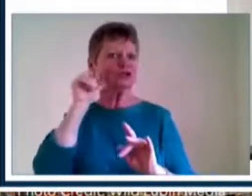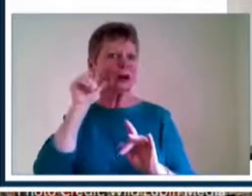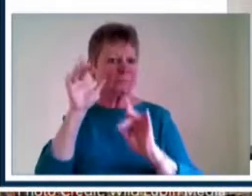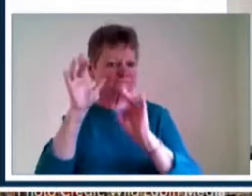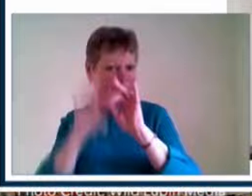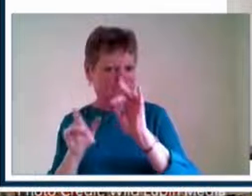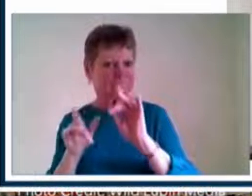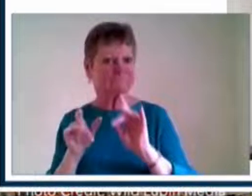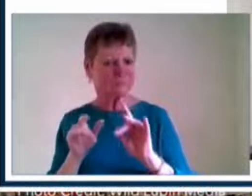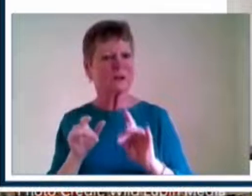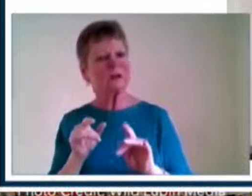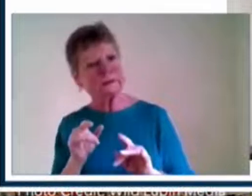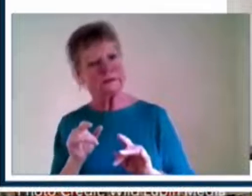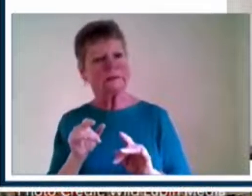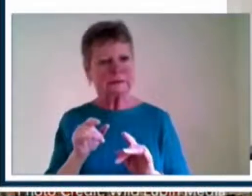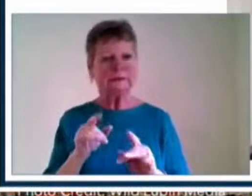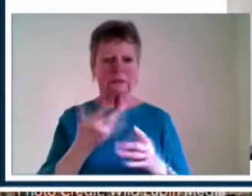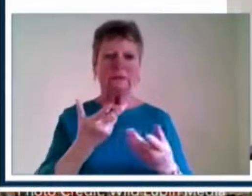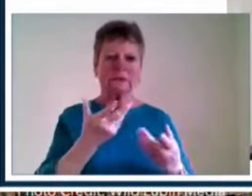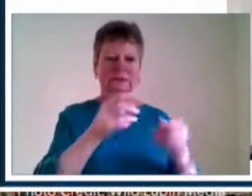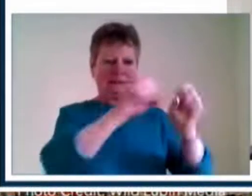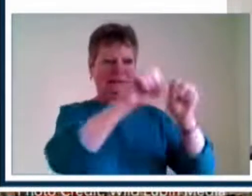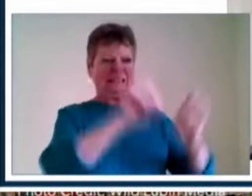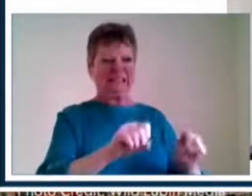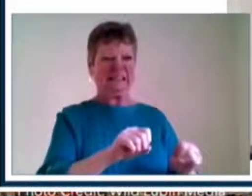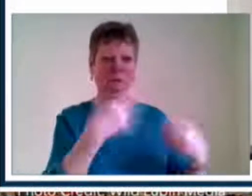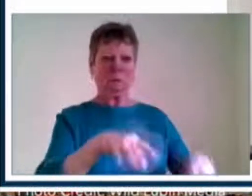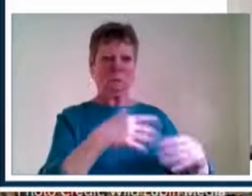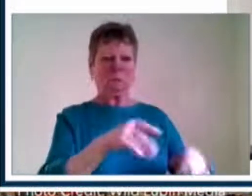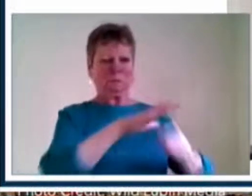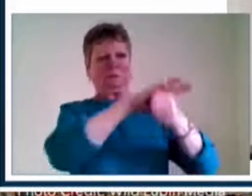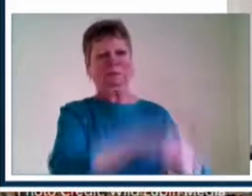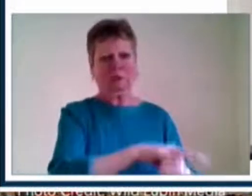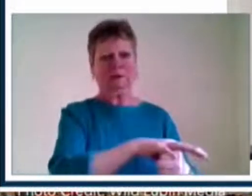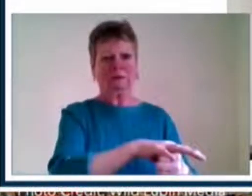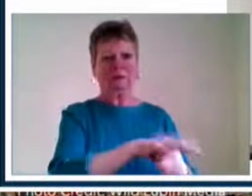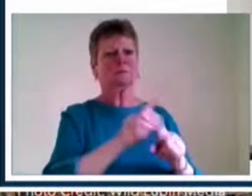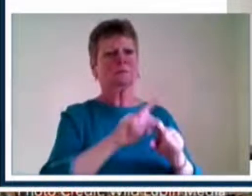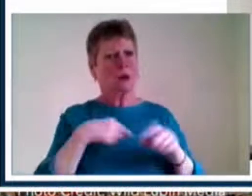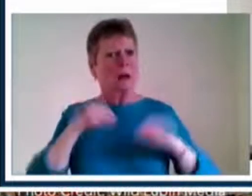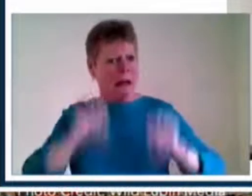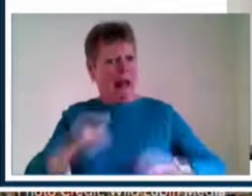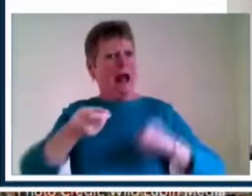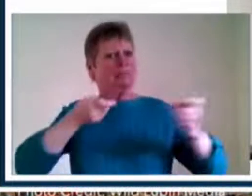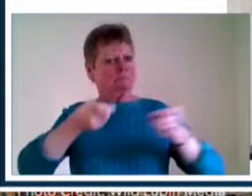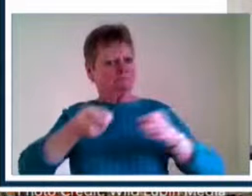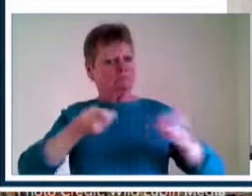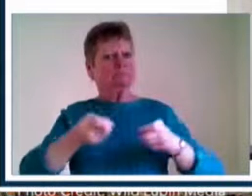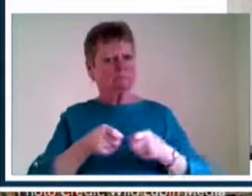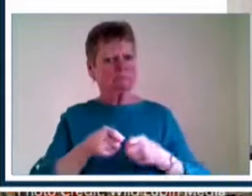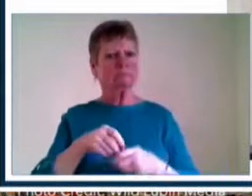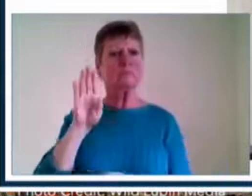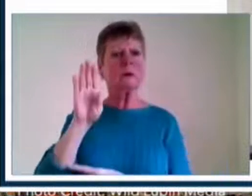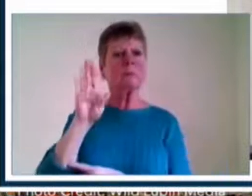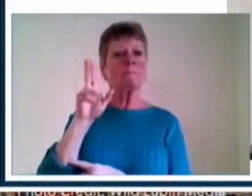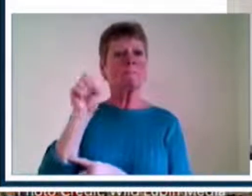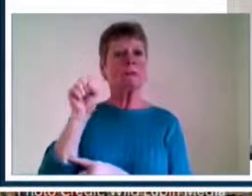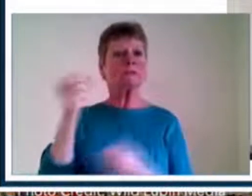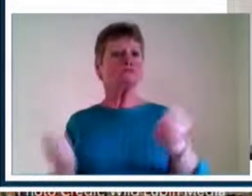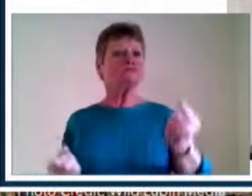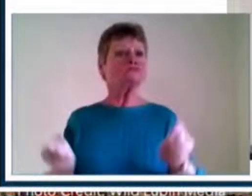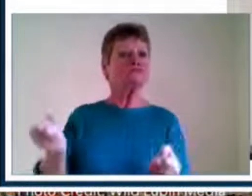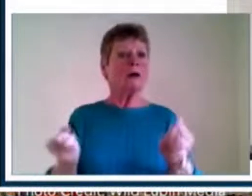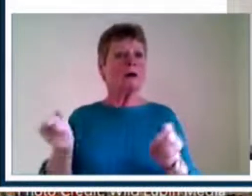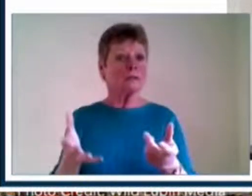puts a stress on the system, but it's manageable at this point. We have seen a shortage of bus drivers over the last week and a half, and that's caused